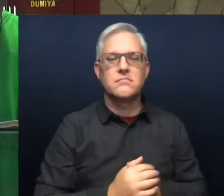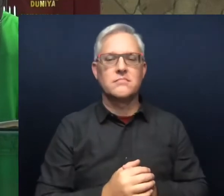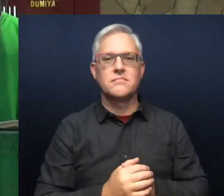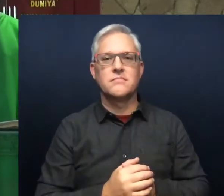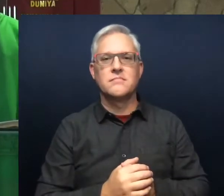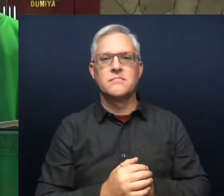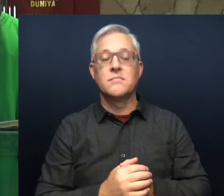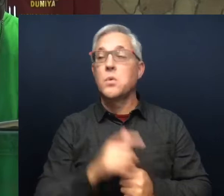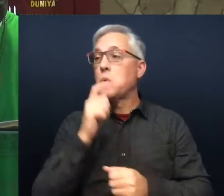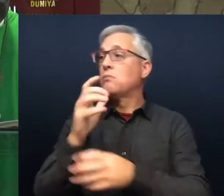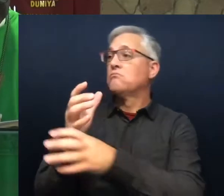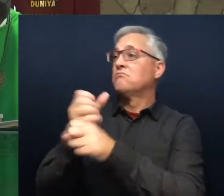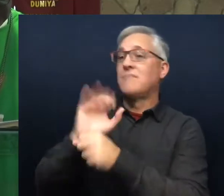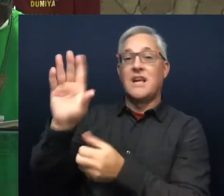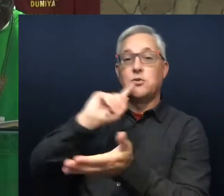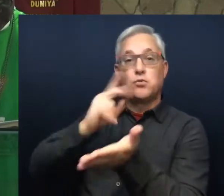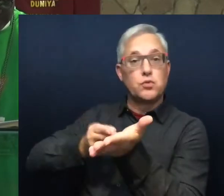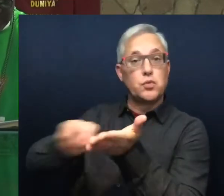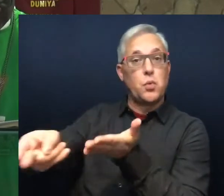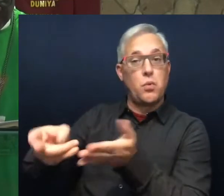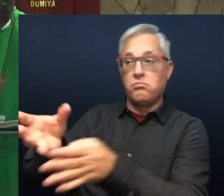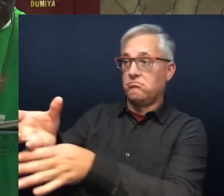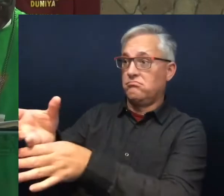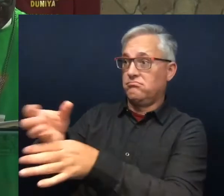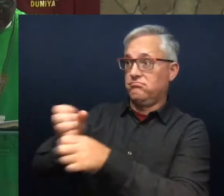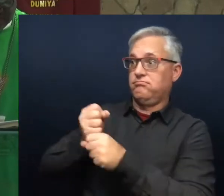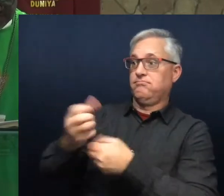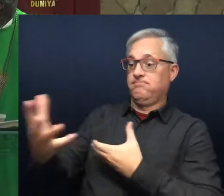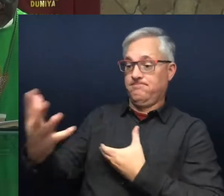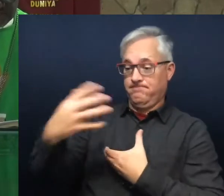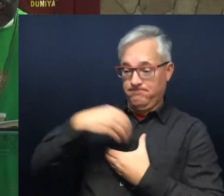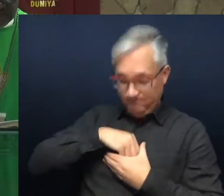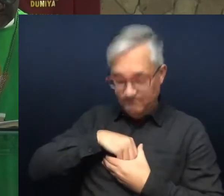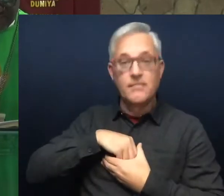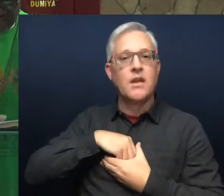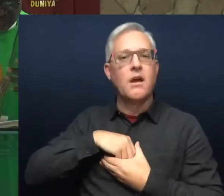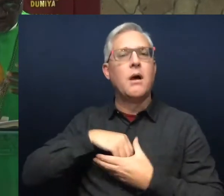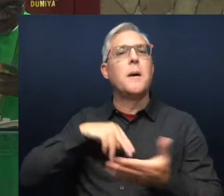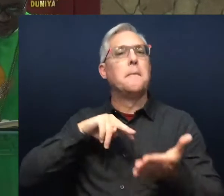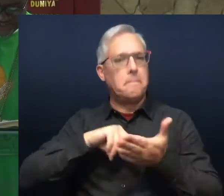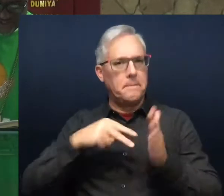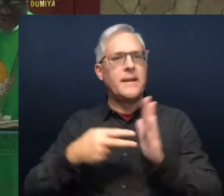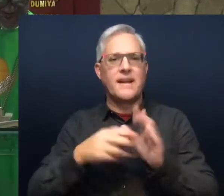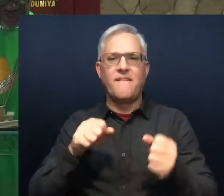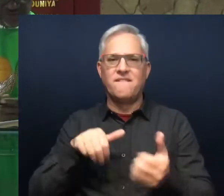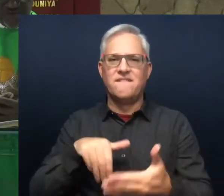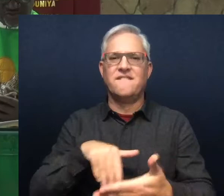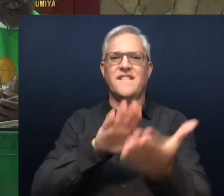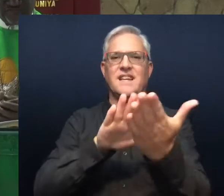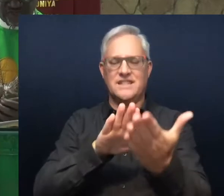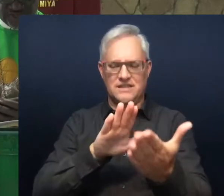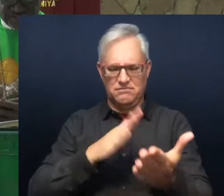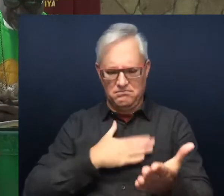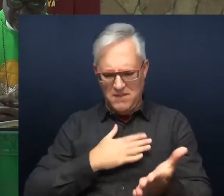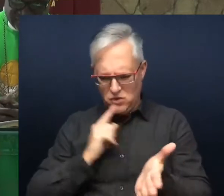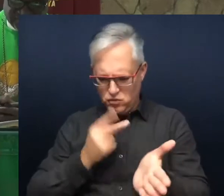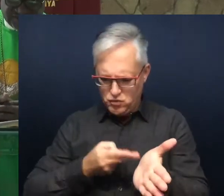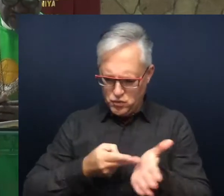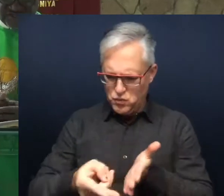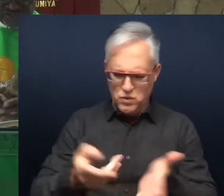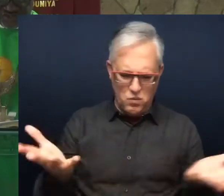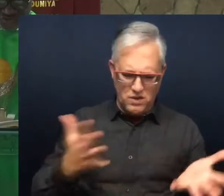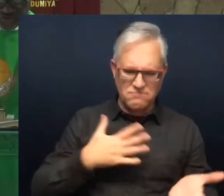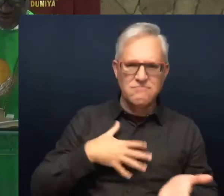Those who receive the truth Jesus testifies about means that they are able to face the truth about their